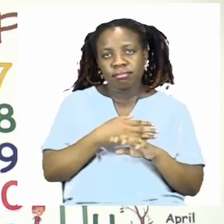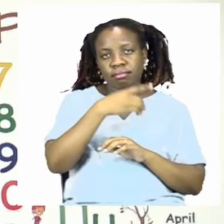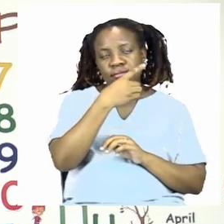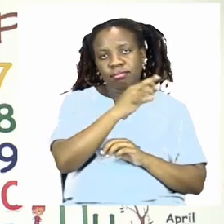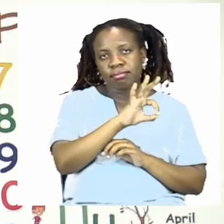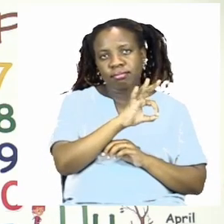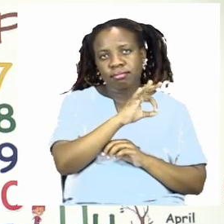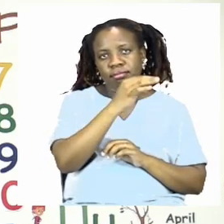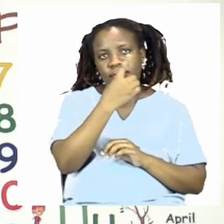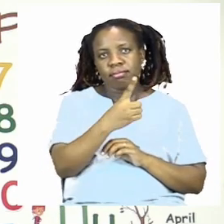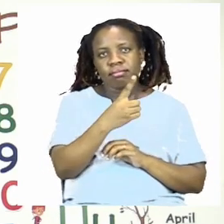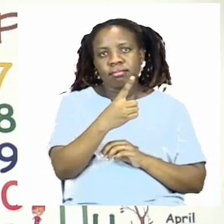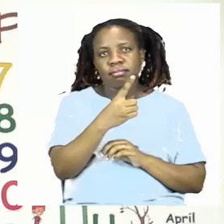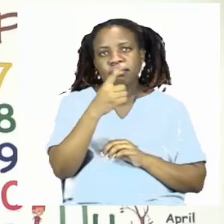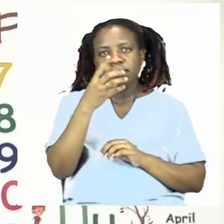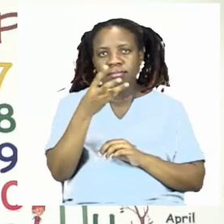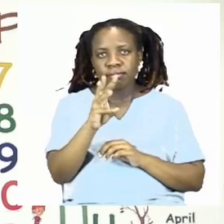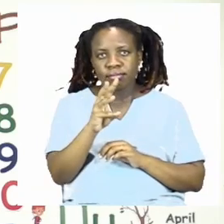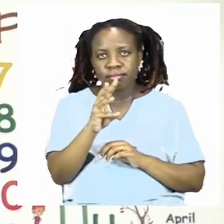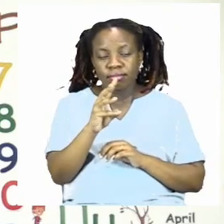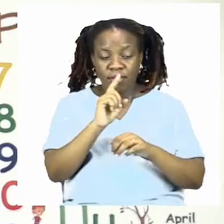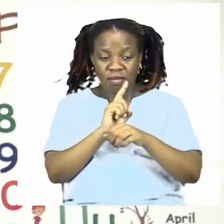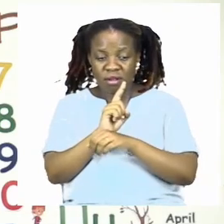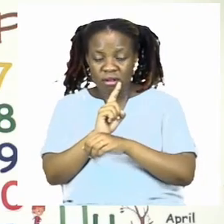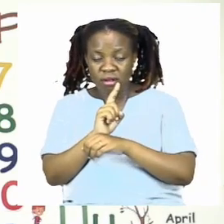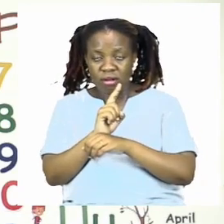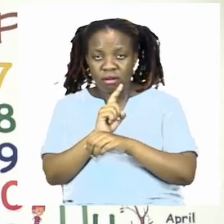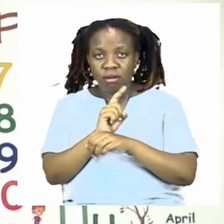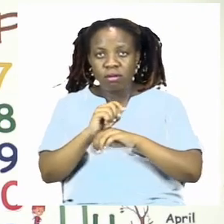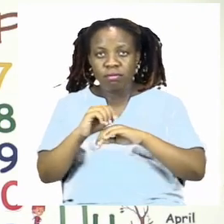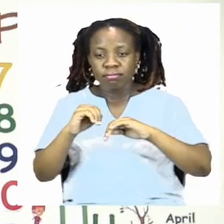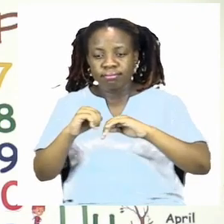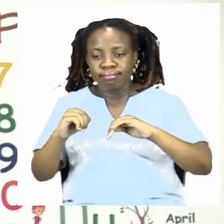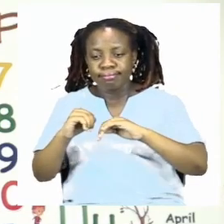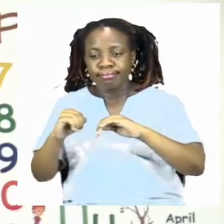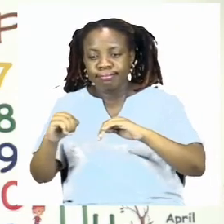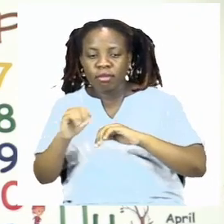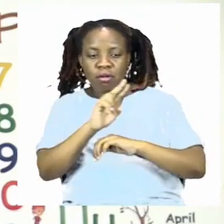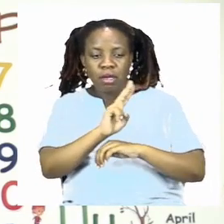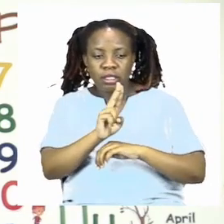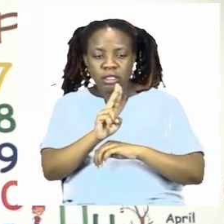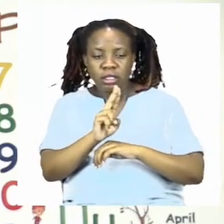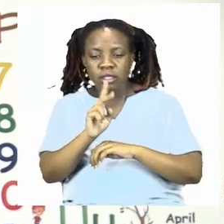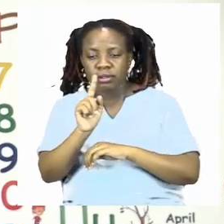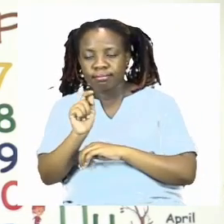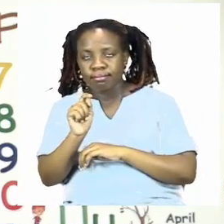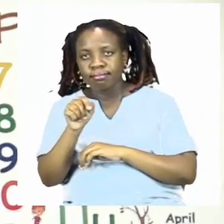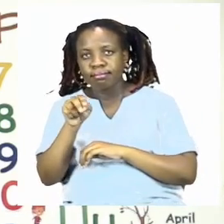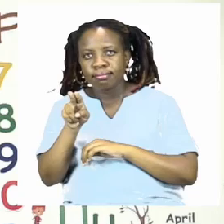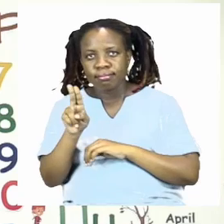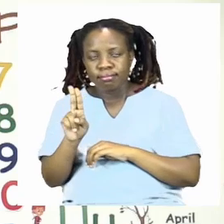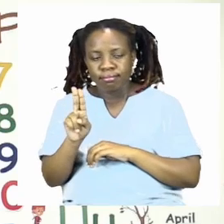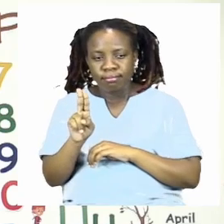916. Now first remember, we have to expand hundreds, tens and units. Our hundreds